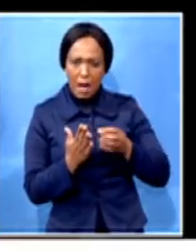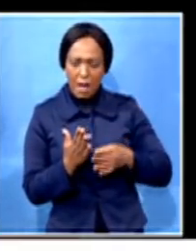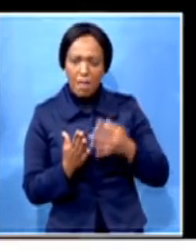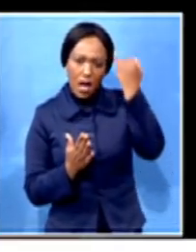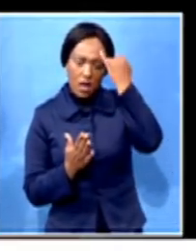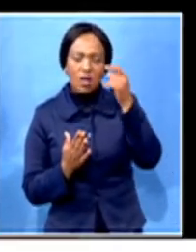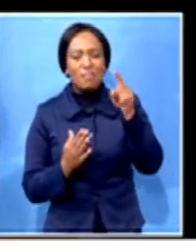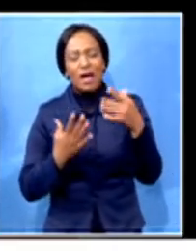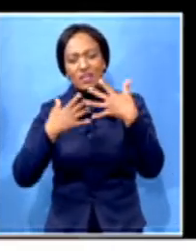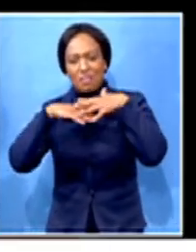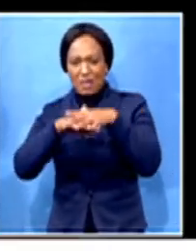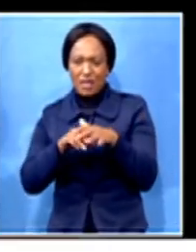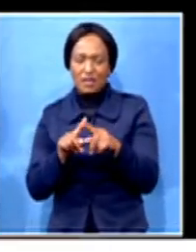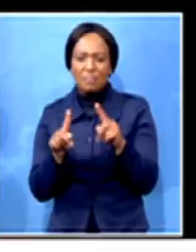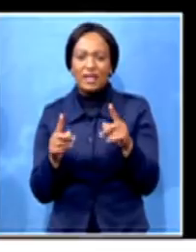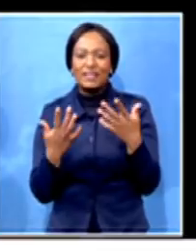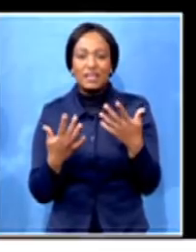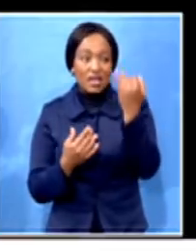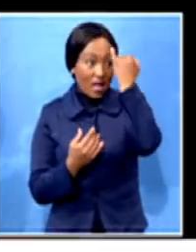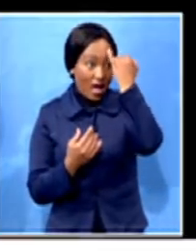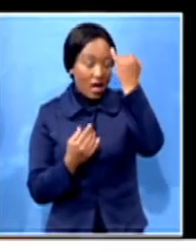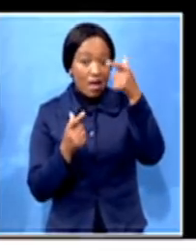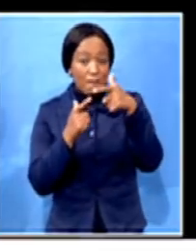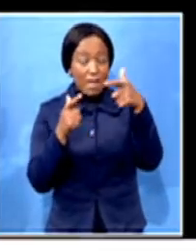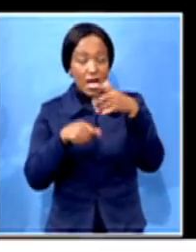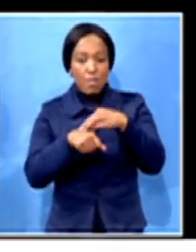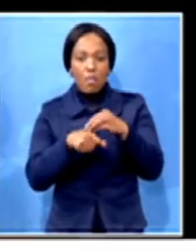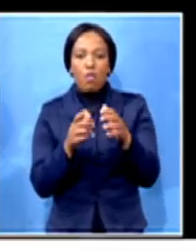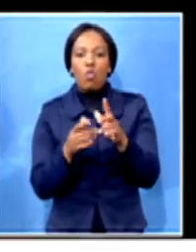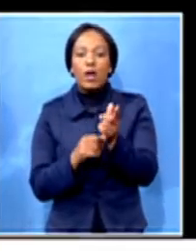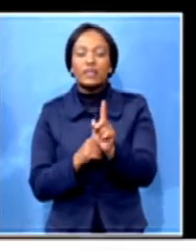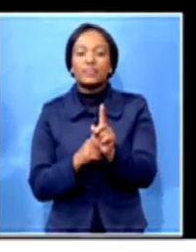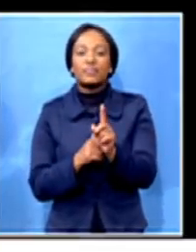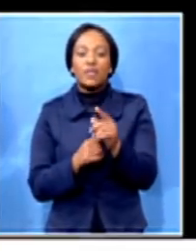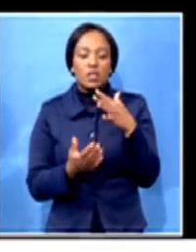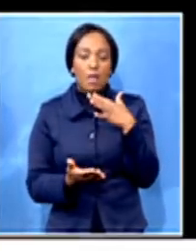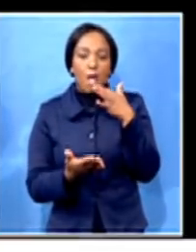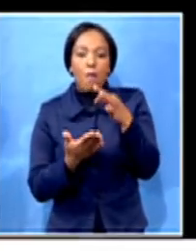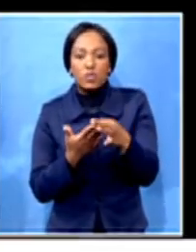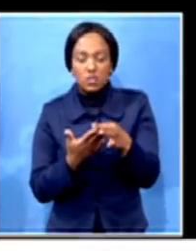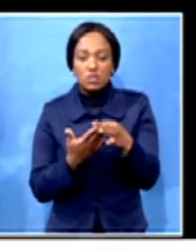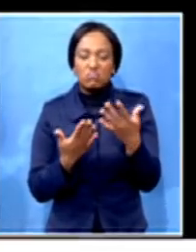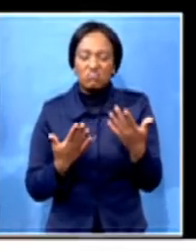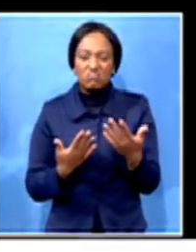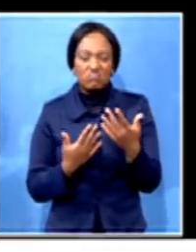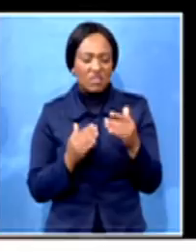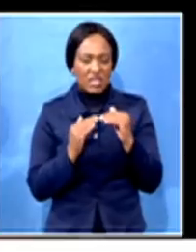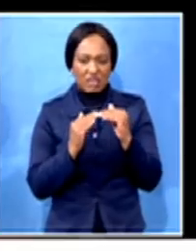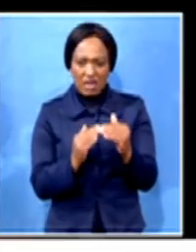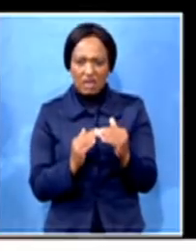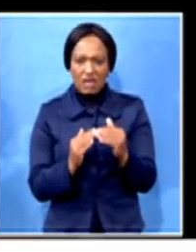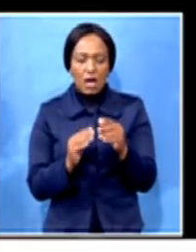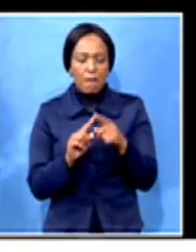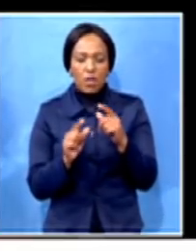Now, I think the bigger risk that we always face here is that if you look at the proposal on a standalone basis and you do not look at what's been written